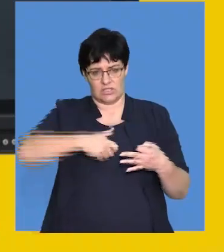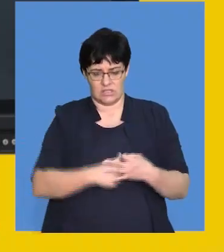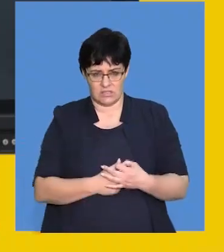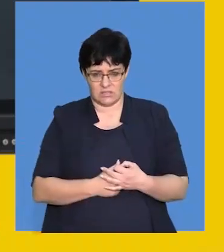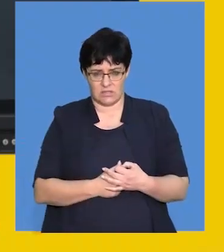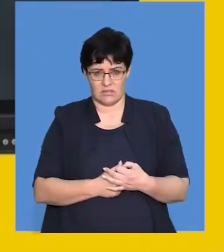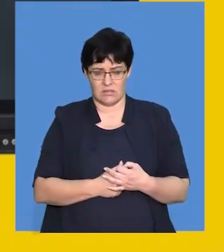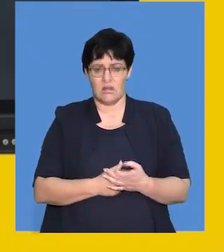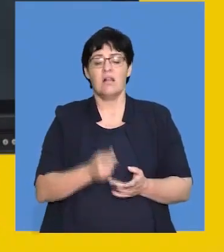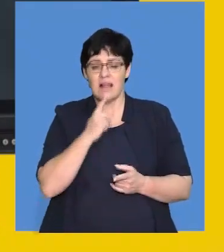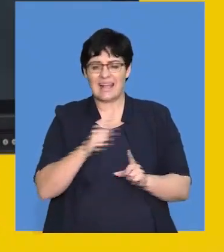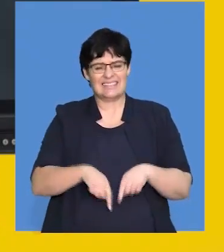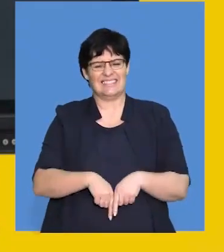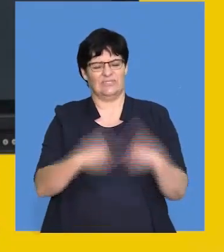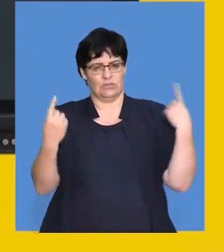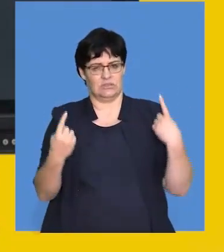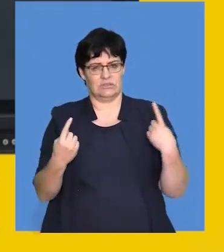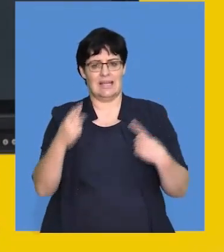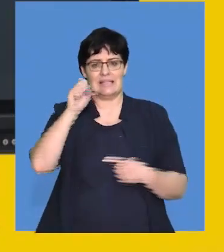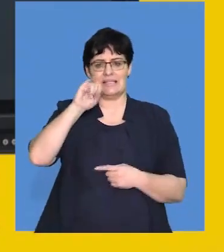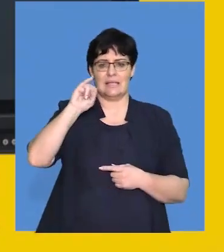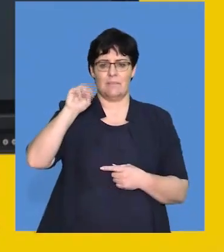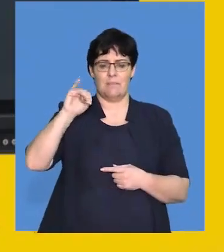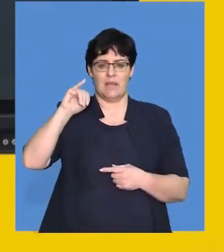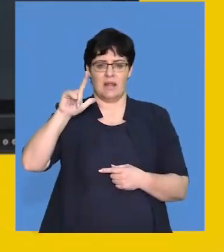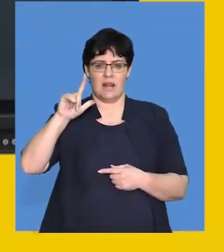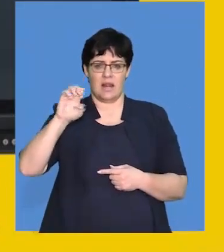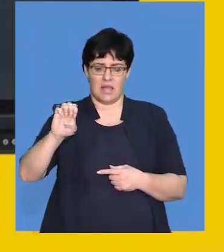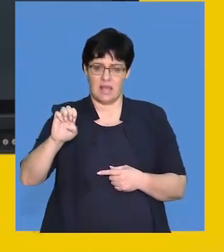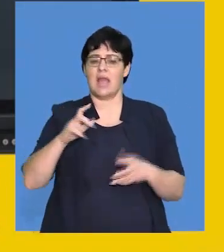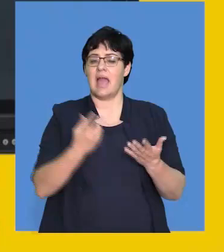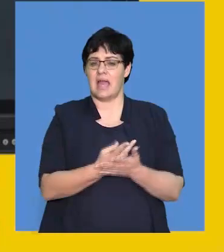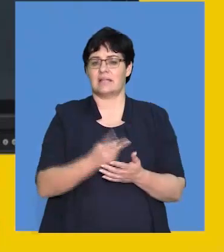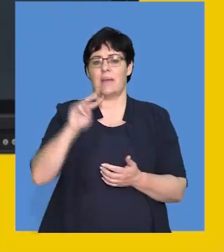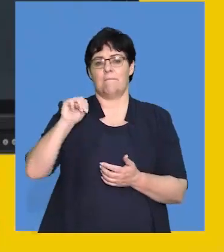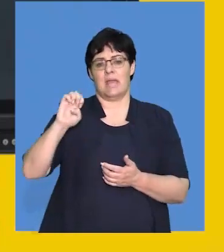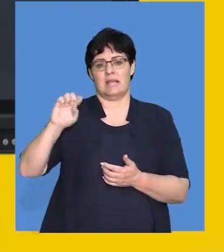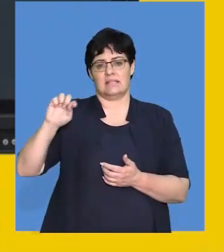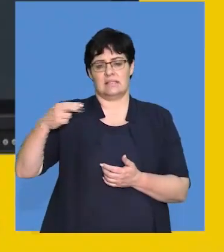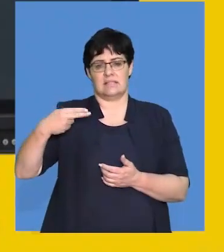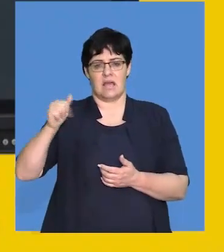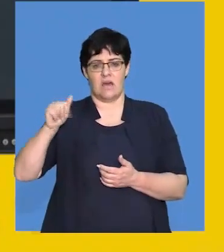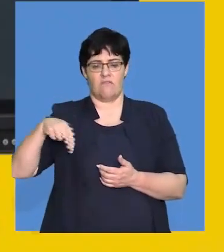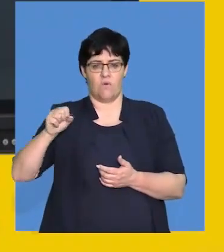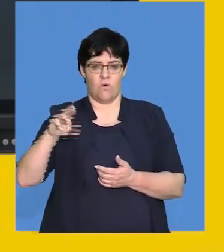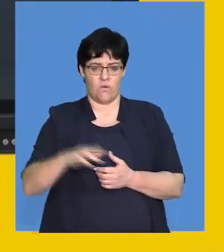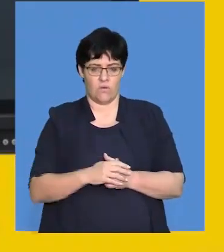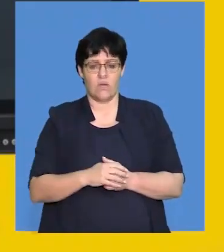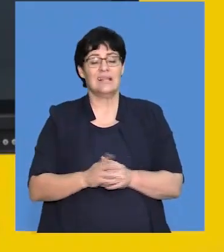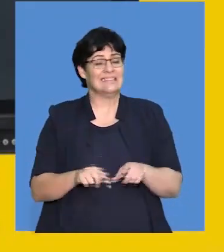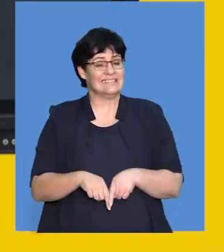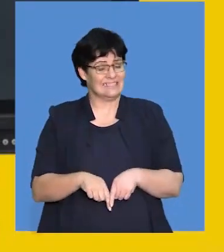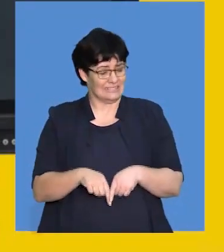By now, you should know the difference between simile and metaphor. The difference is quite